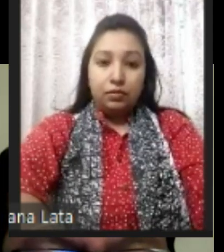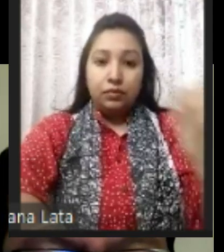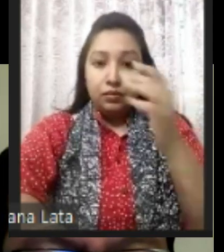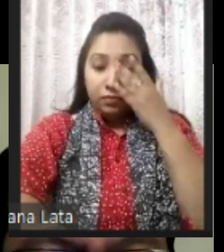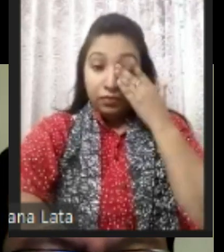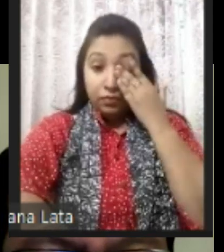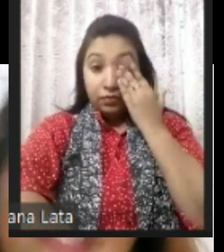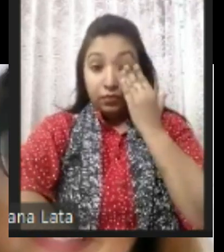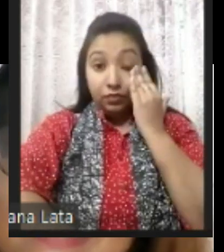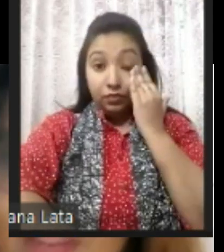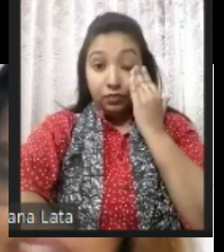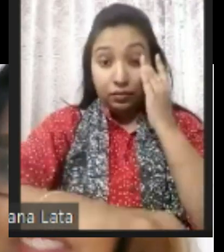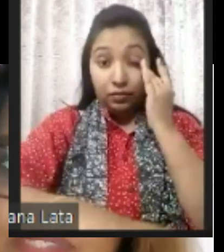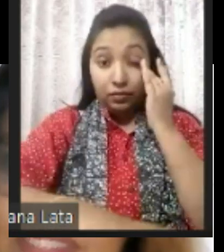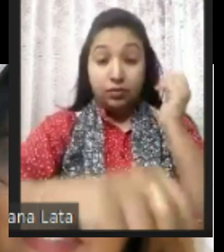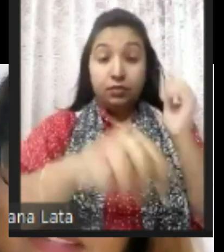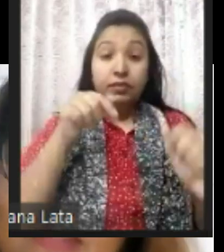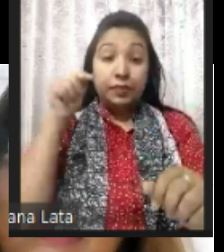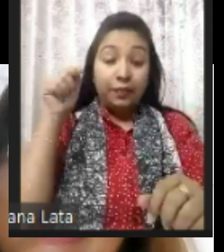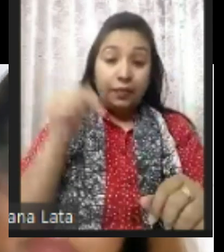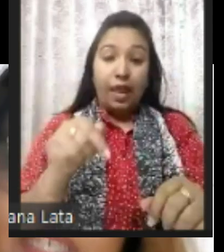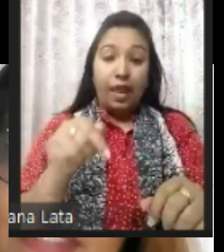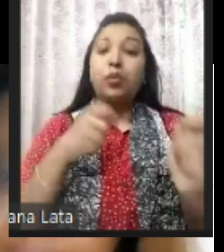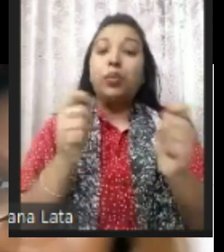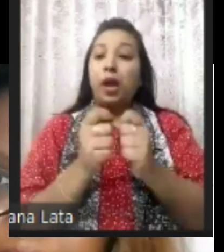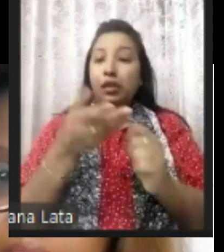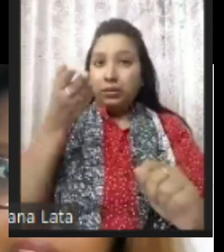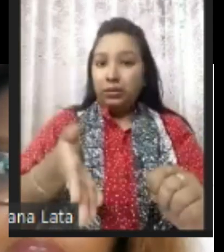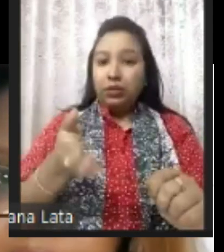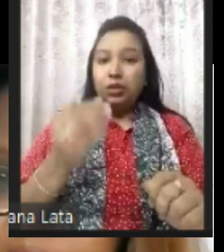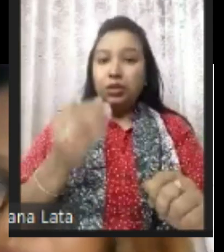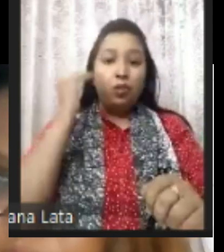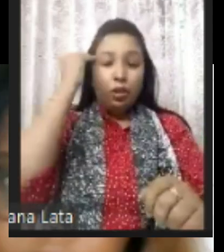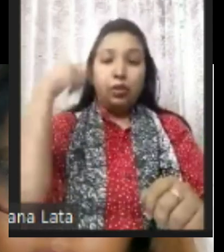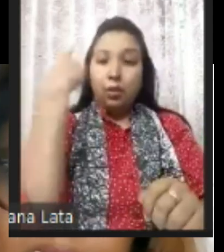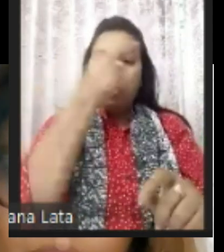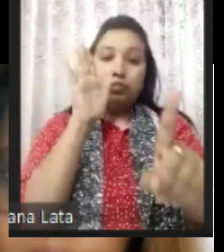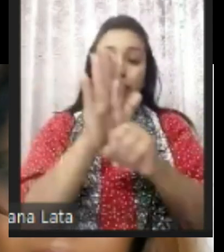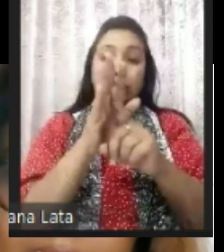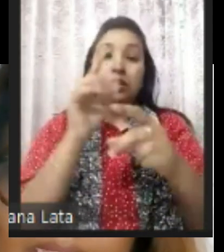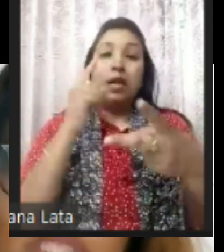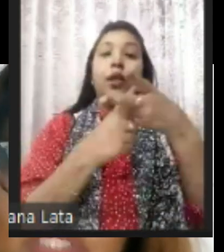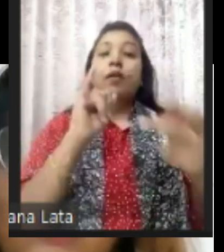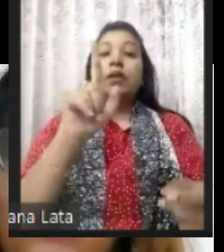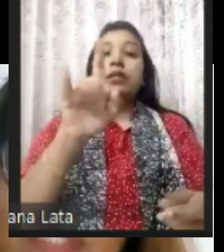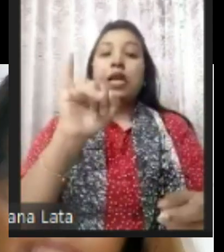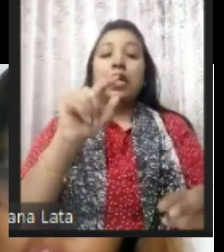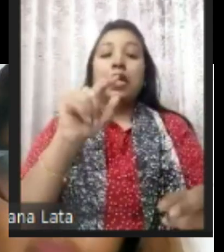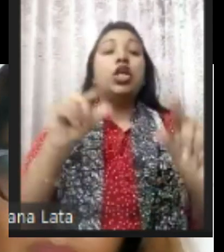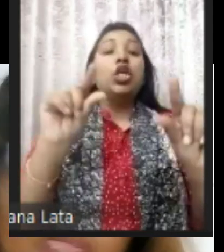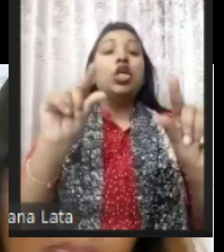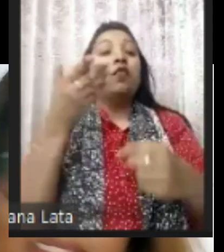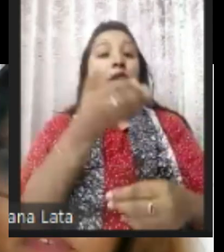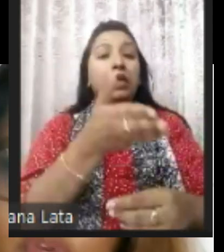All right. So these are the current services that the Disability Center at Fiji National University provides. So we start